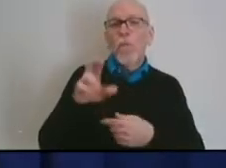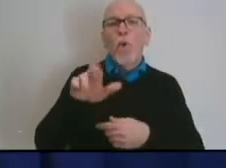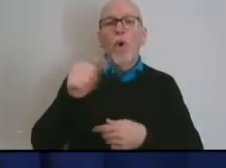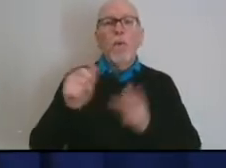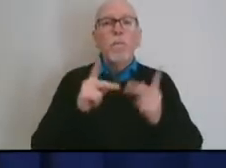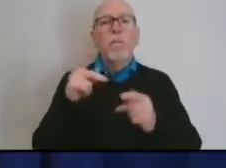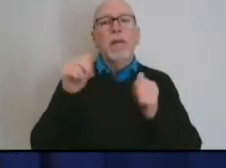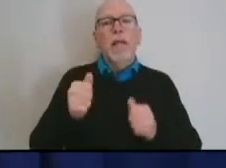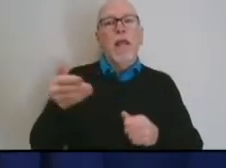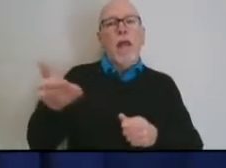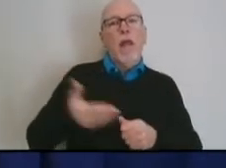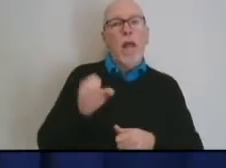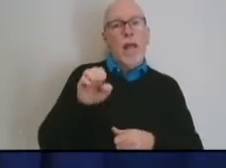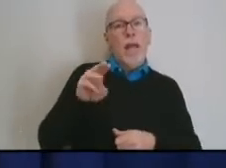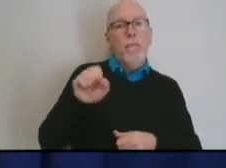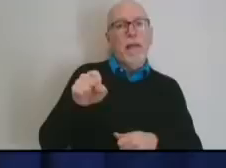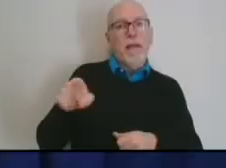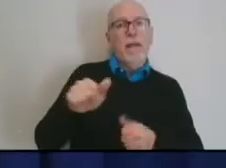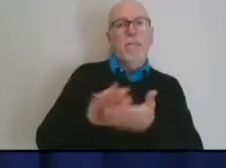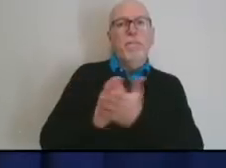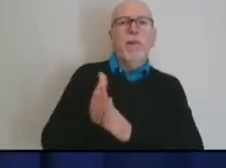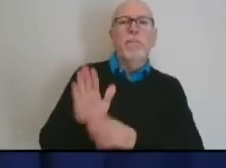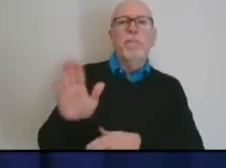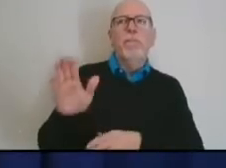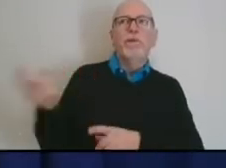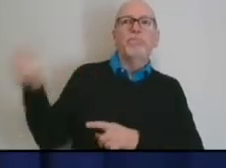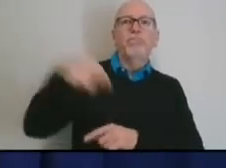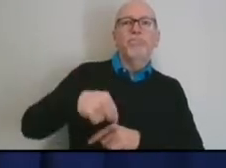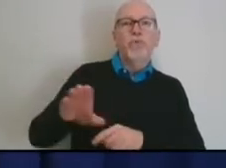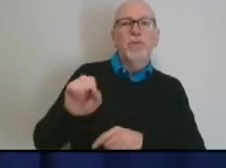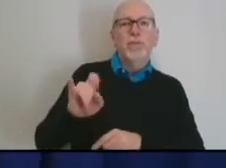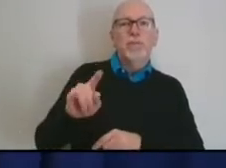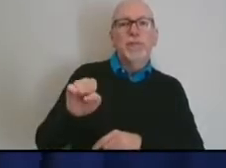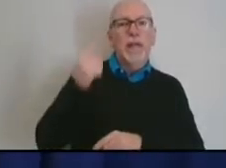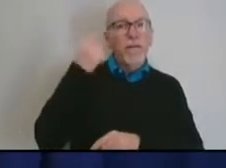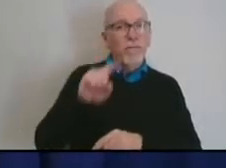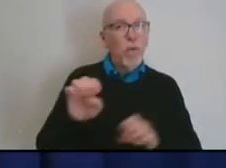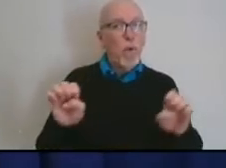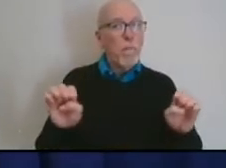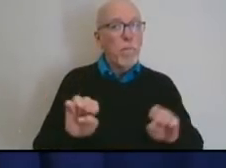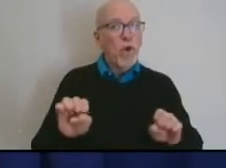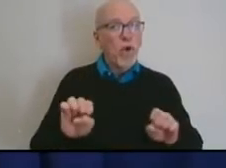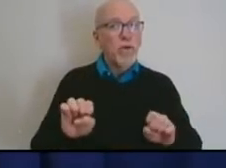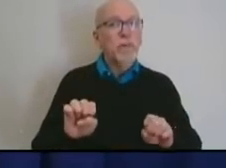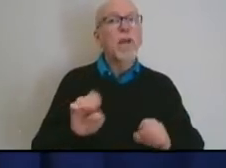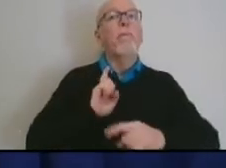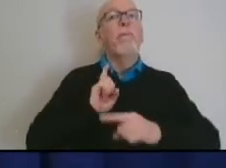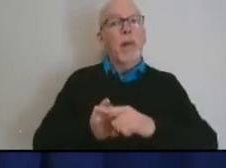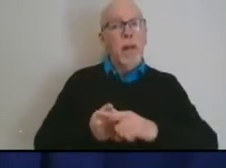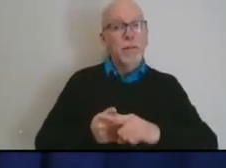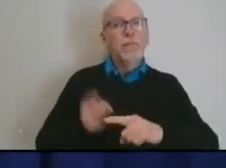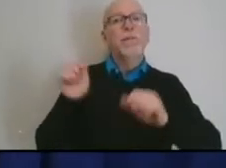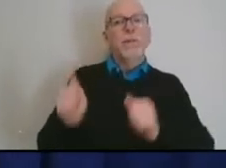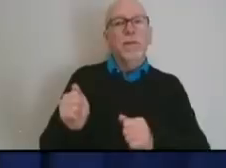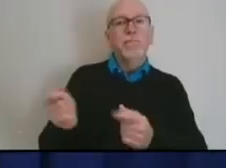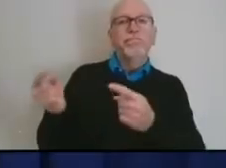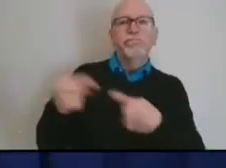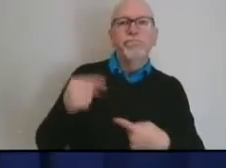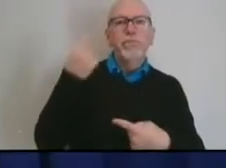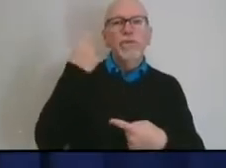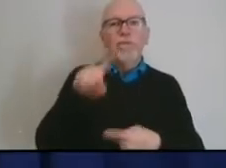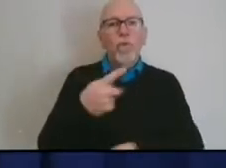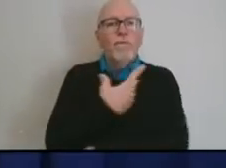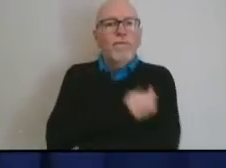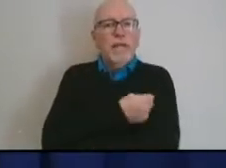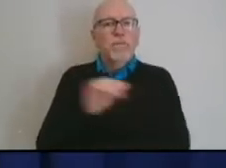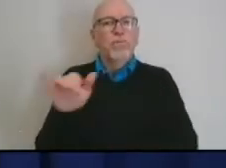hire EMS to be at their sites, to not only be there for emergency services, but also to be there to actually vaccinate